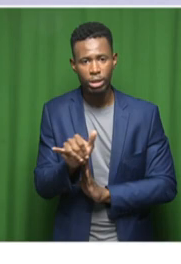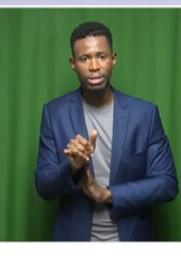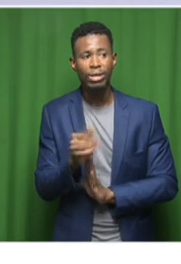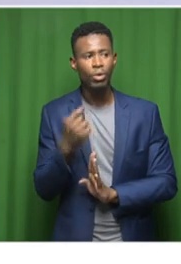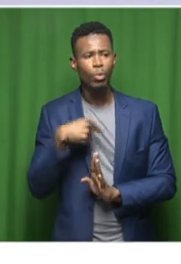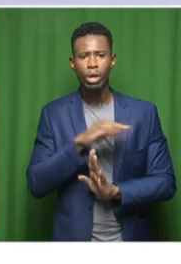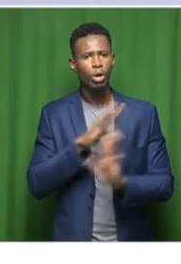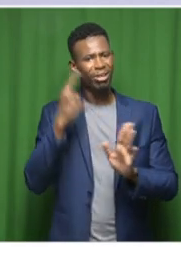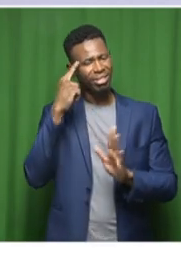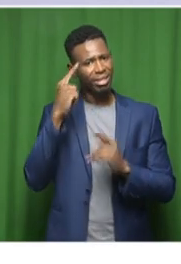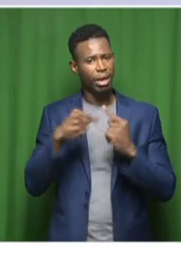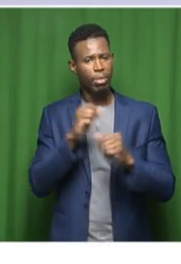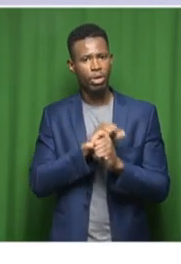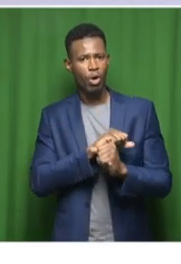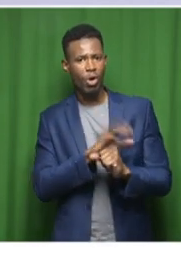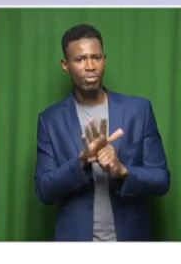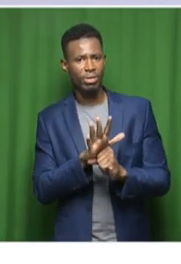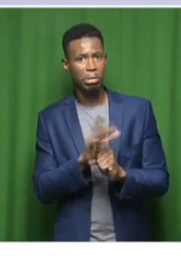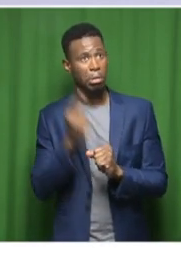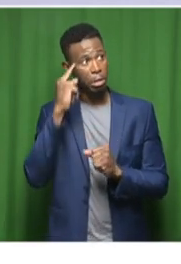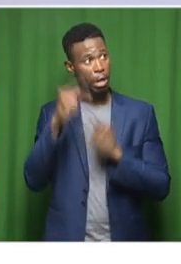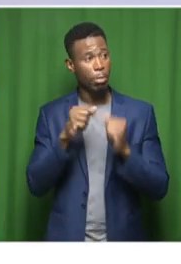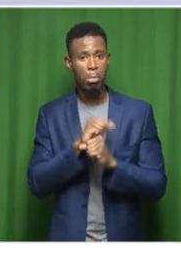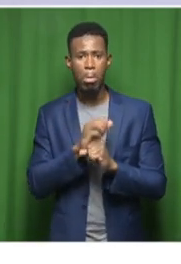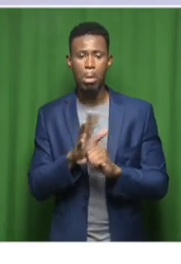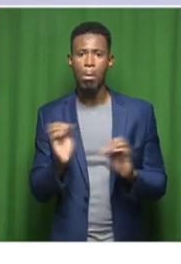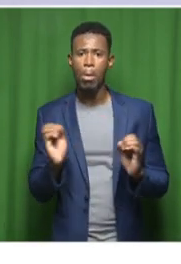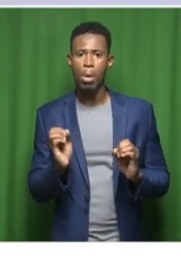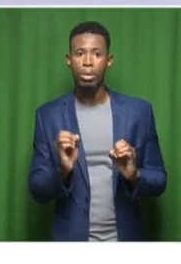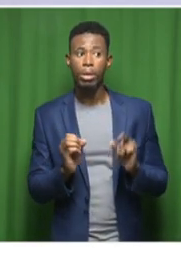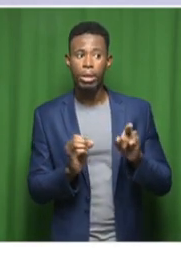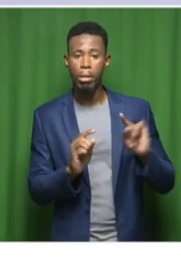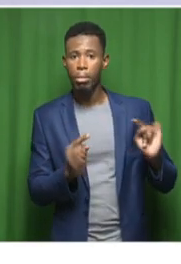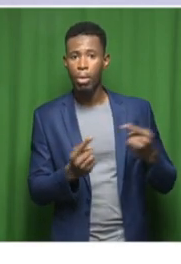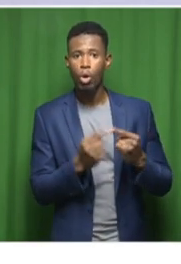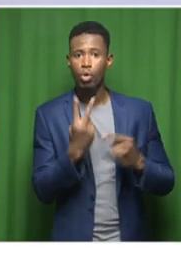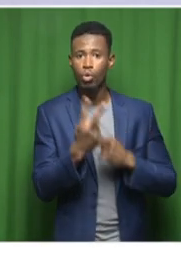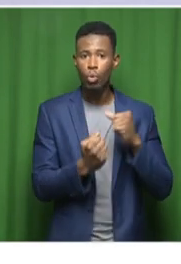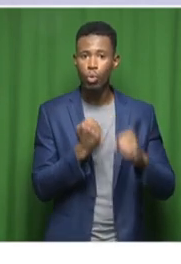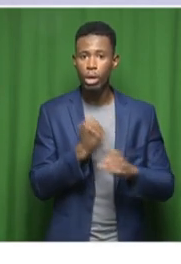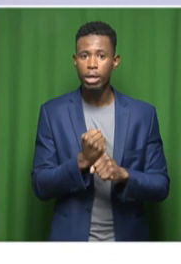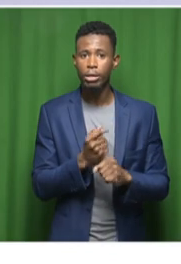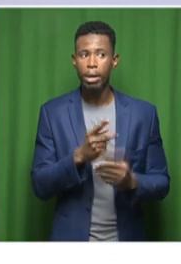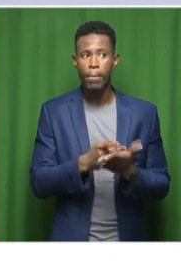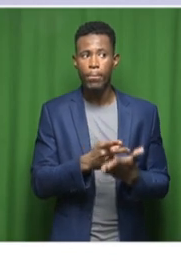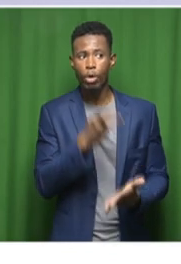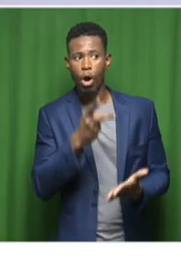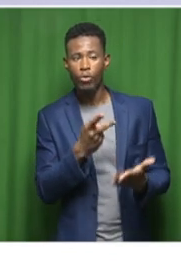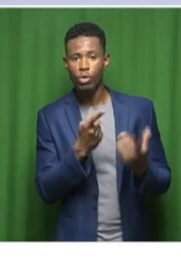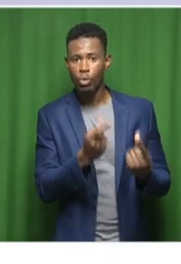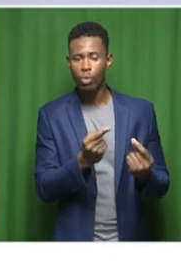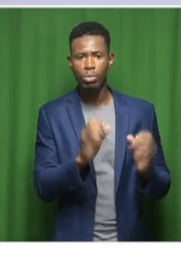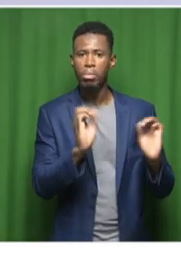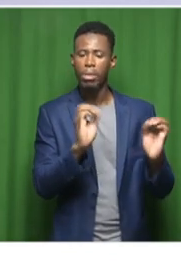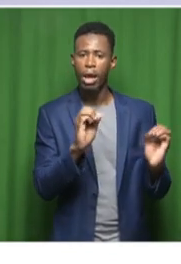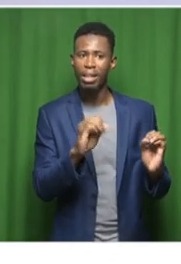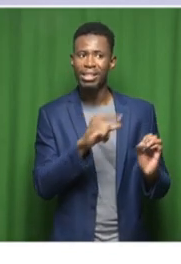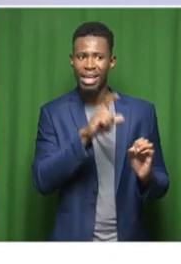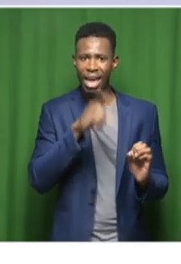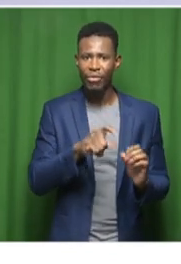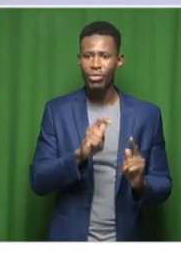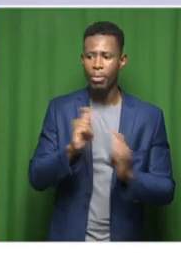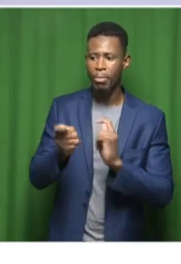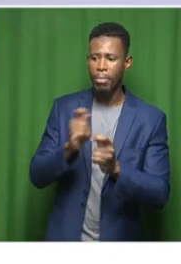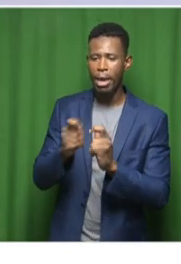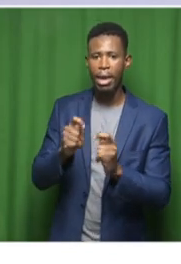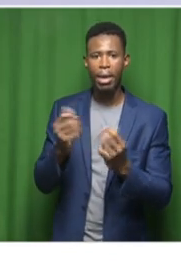about. Yes. They were not collecting anything absolutely for about 2 years, and they still had to pay people, they still had to maintain their aircrafts, they